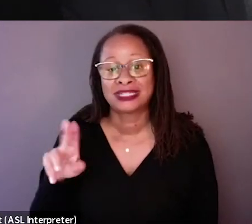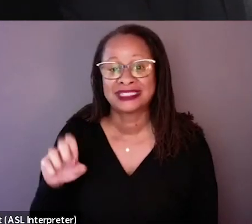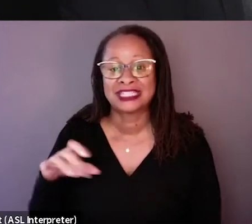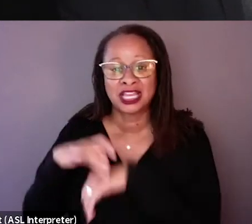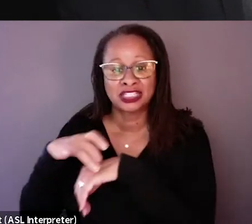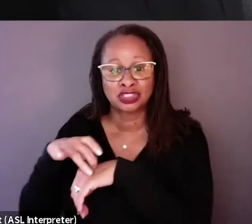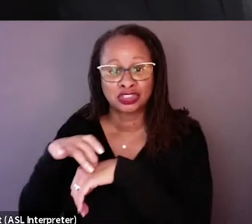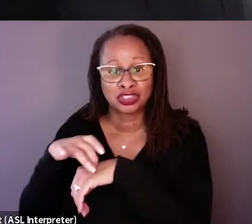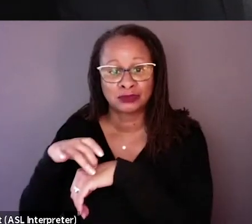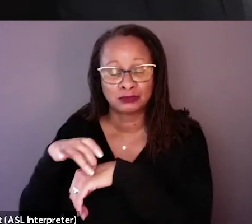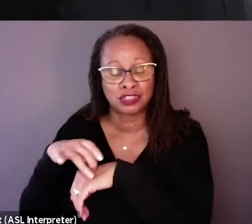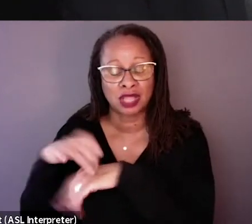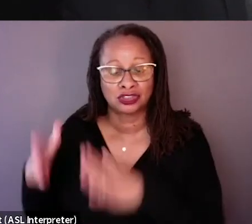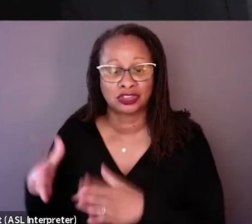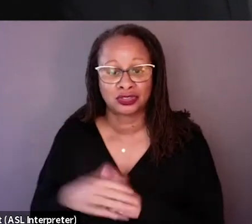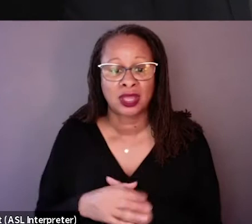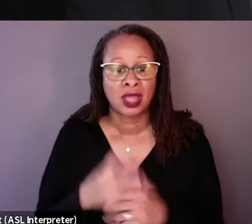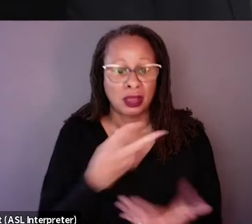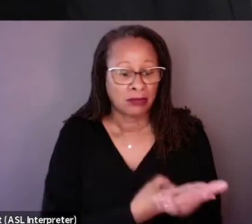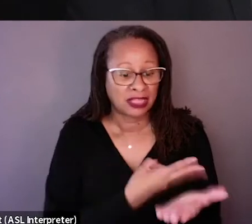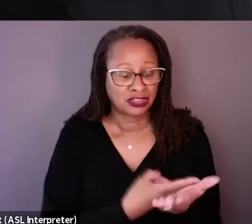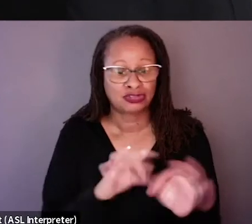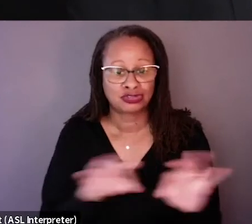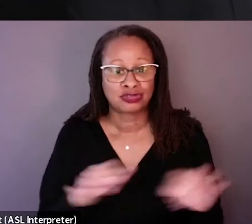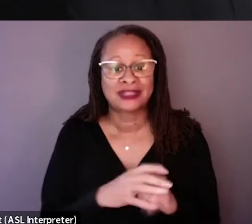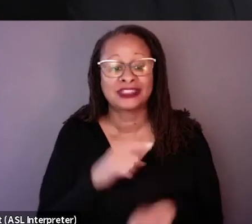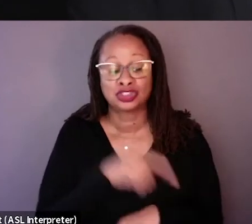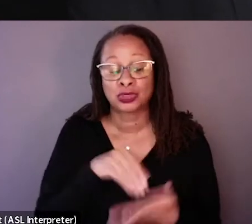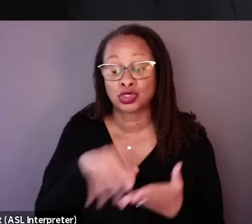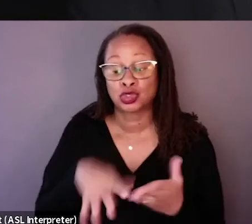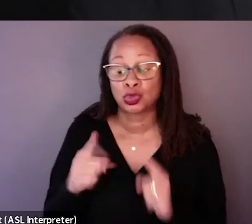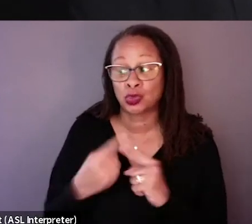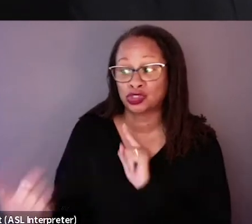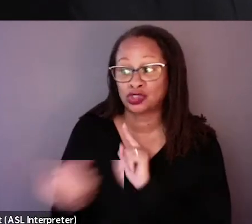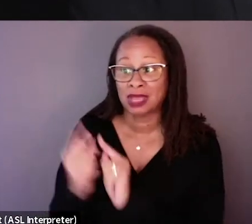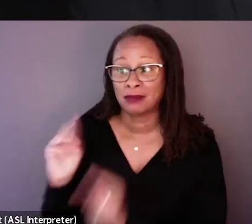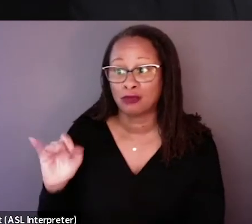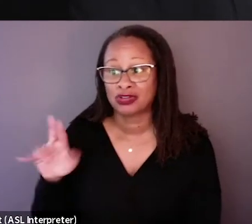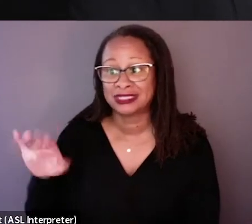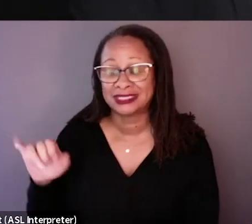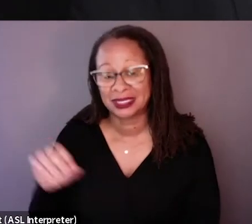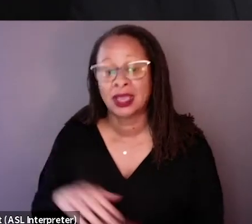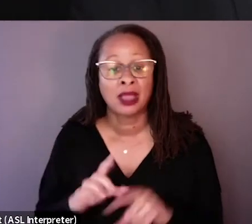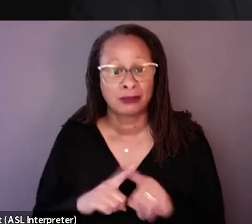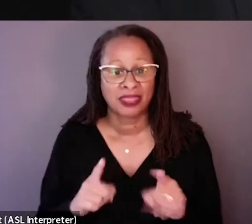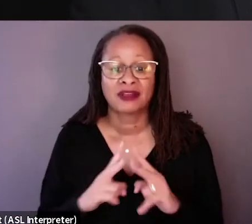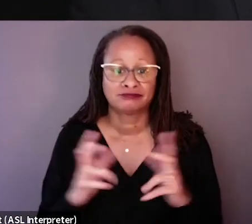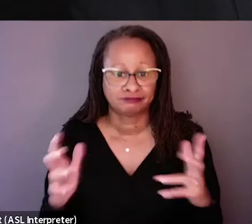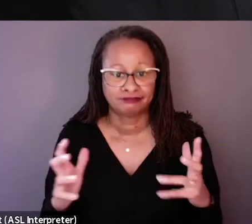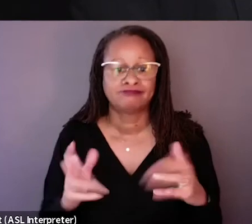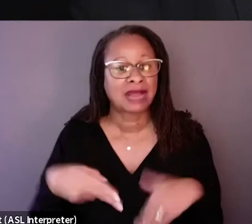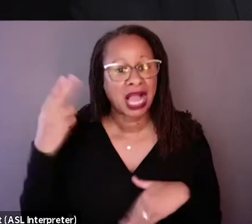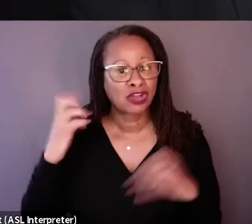Master's degrees, yeah. I believe Katia was a master's student, actually, when she met Maurice. But yeah, they're very much kind of